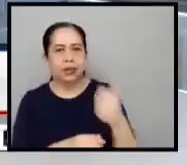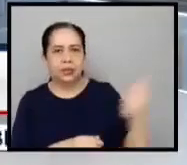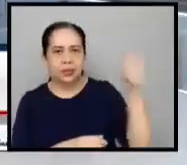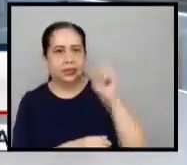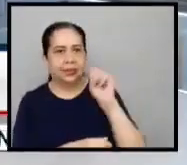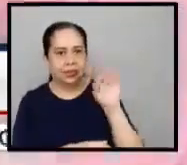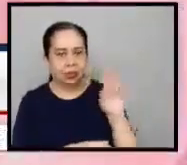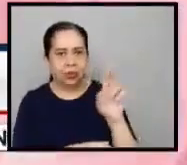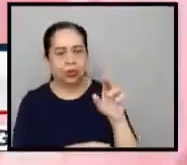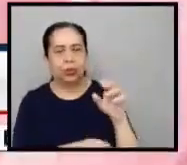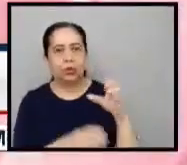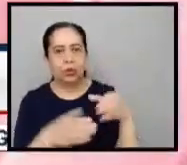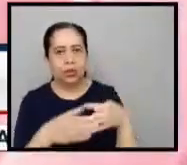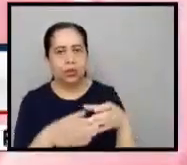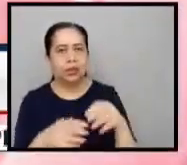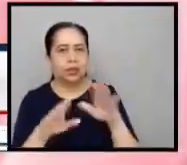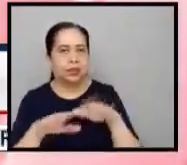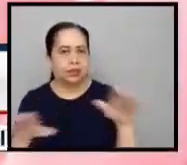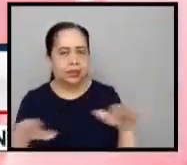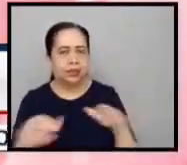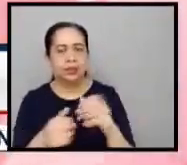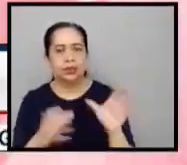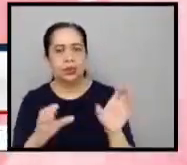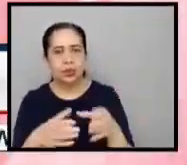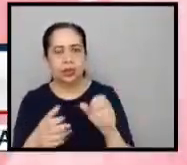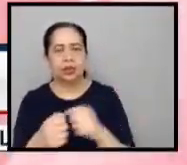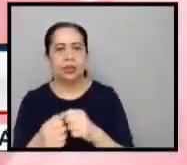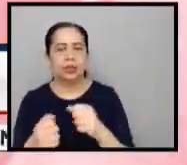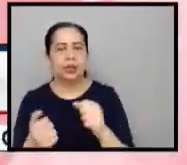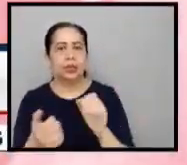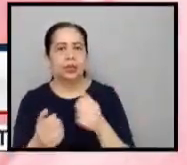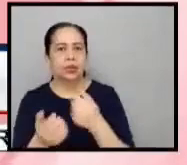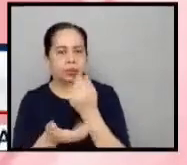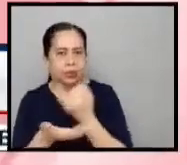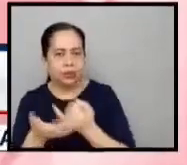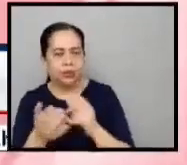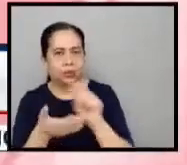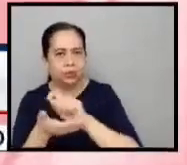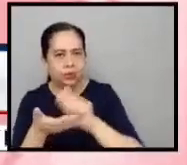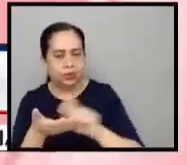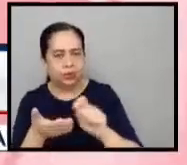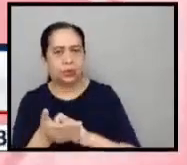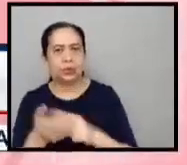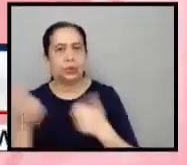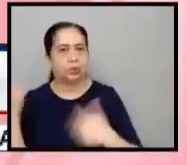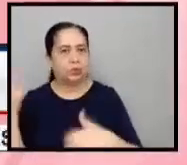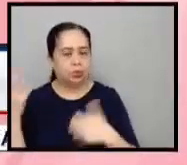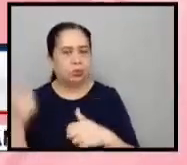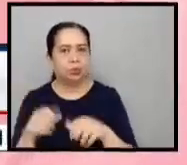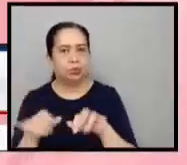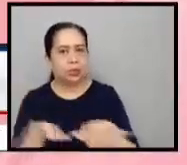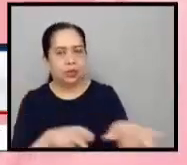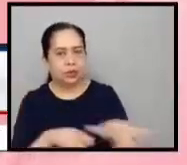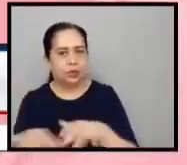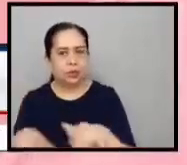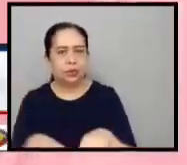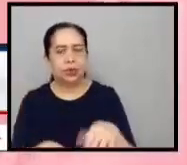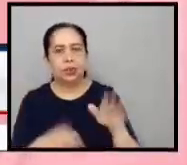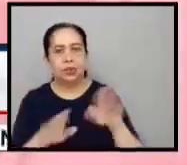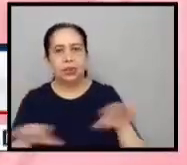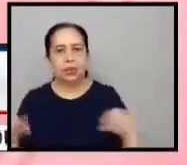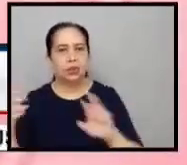choir, composition, junior guitar, senior piano, children's solo rondalia and junior